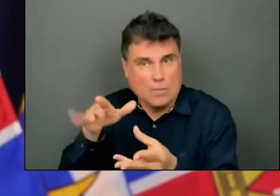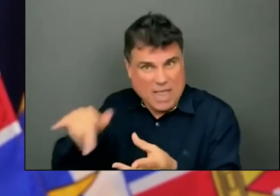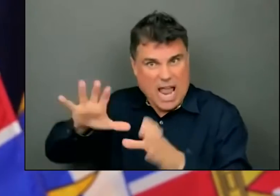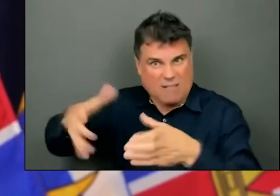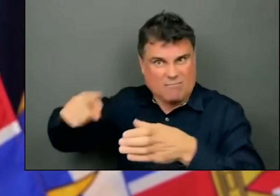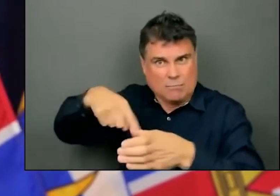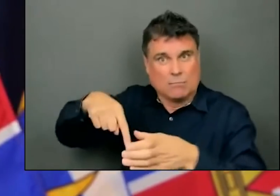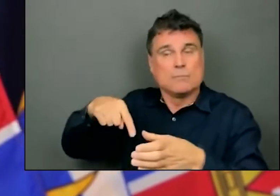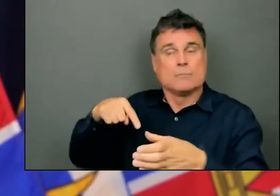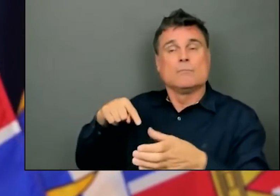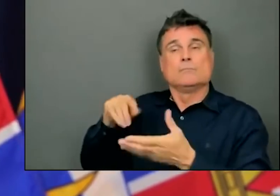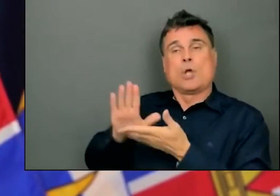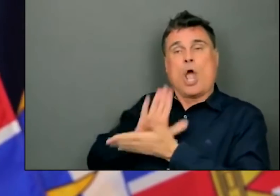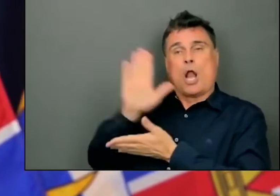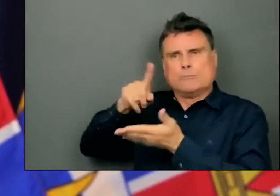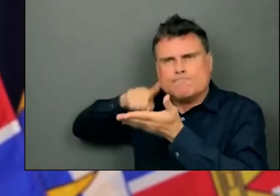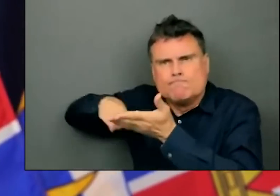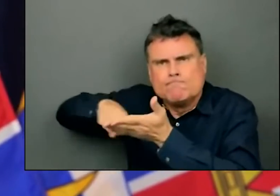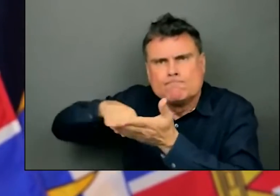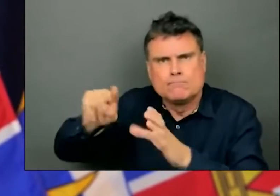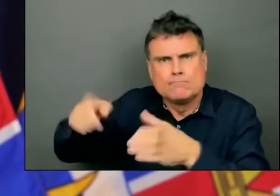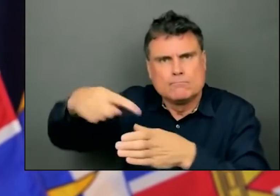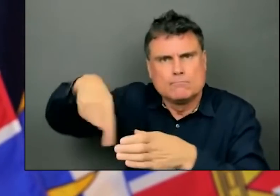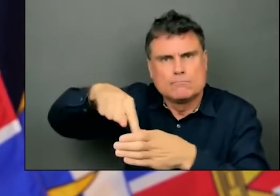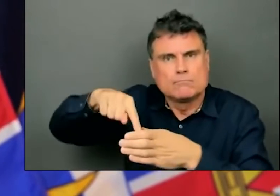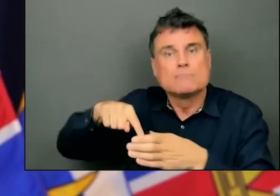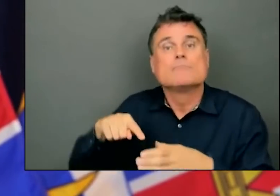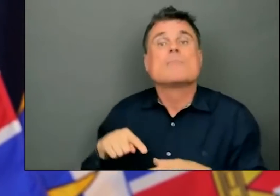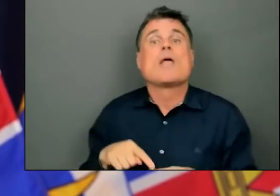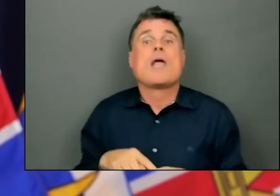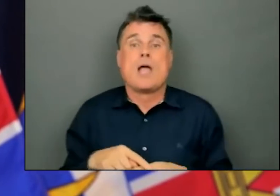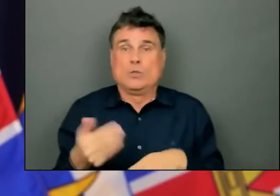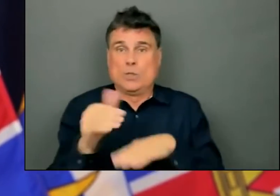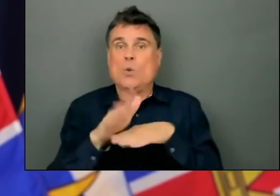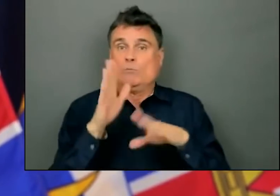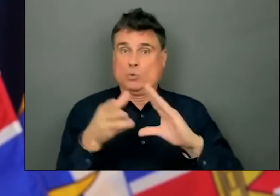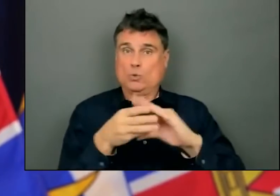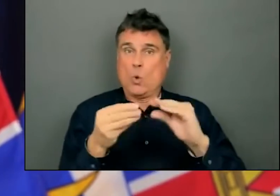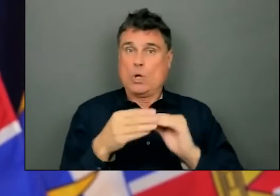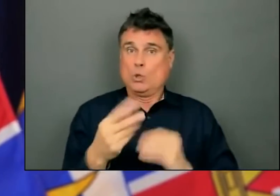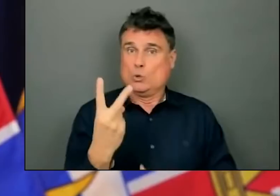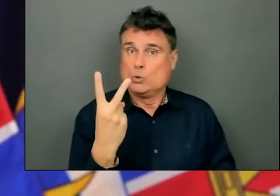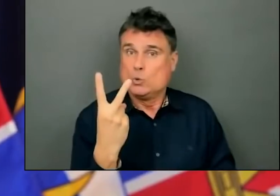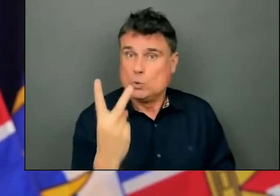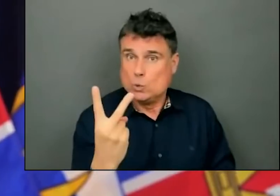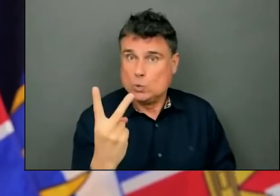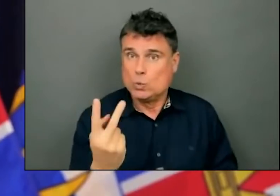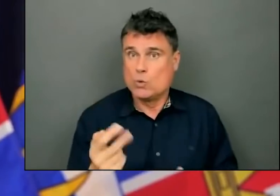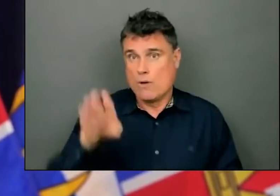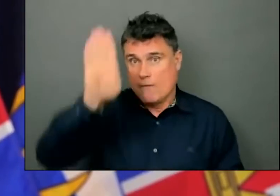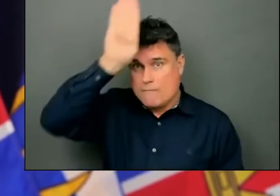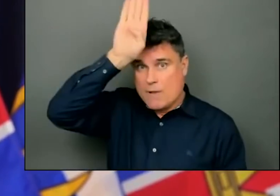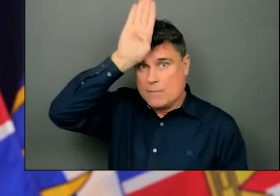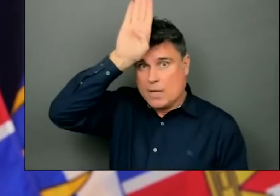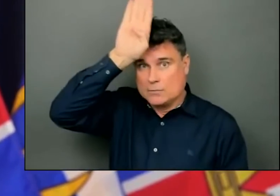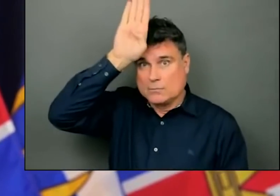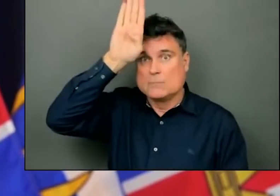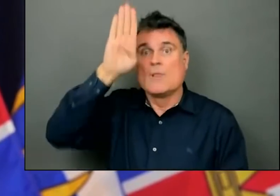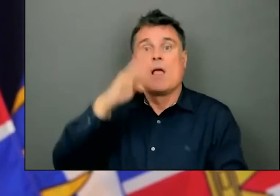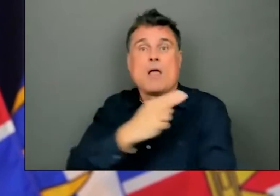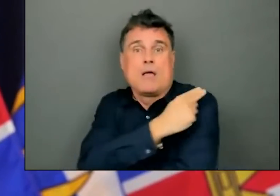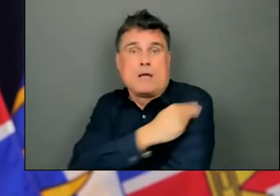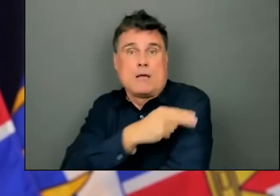we're working on a story tonight of 2 firefighters who were required to get vaccinated, and they produced